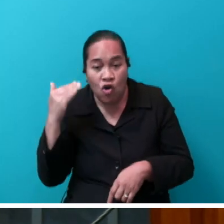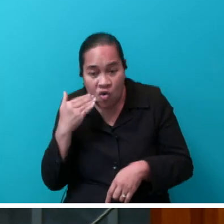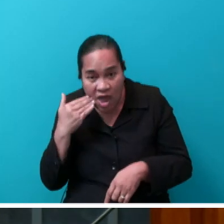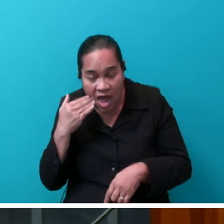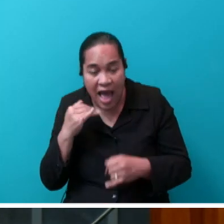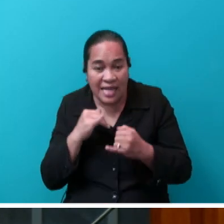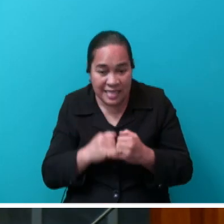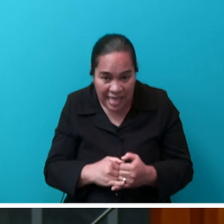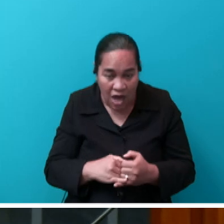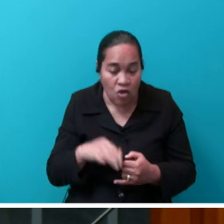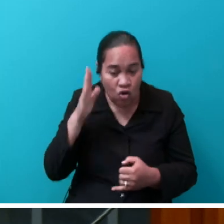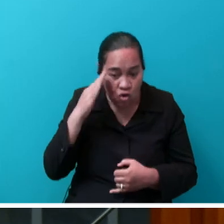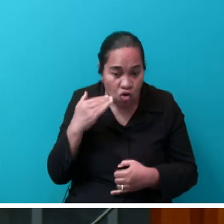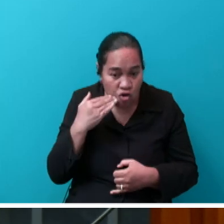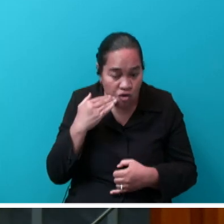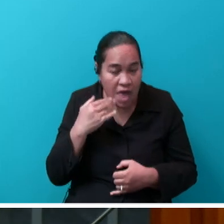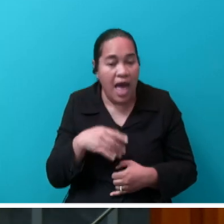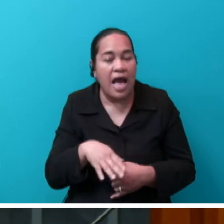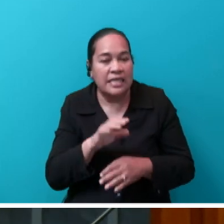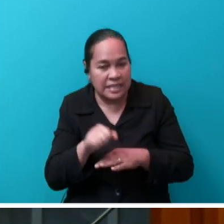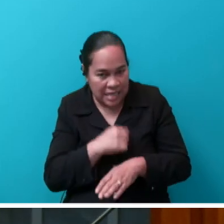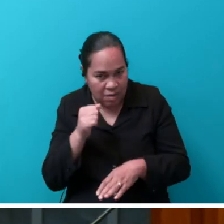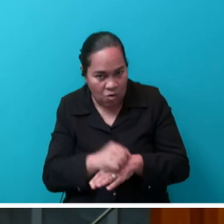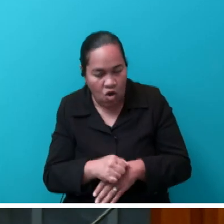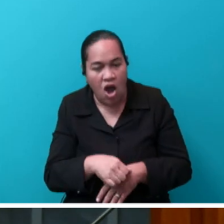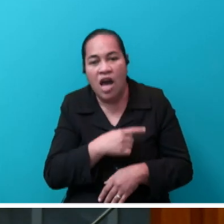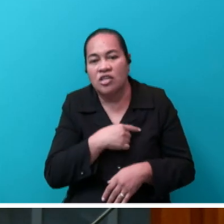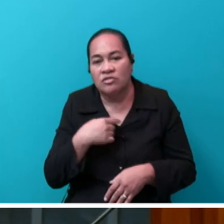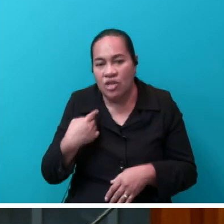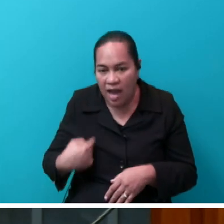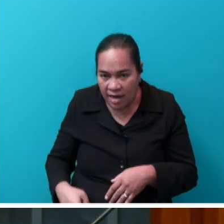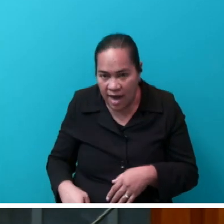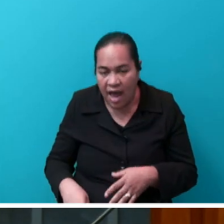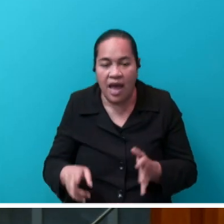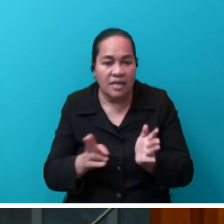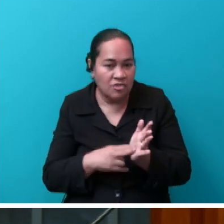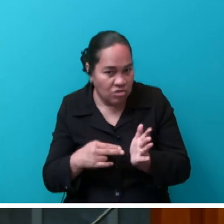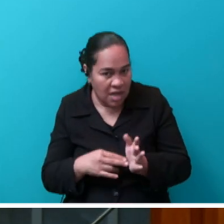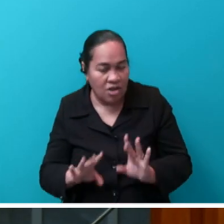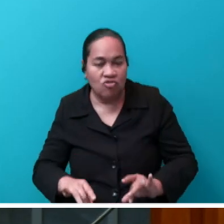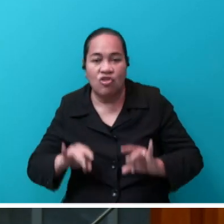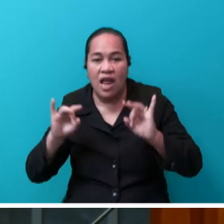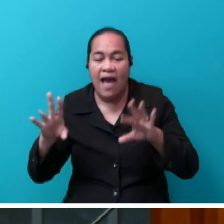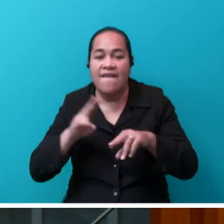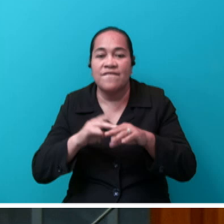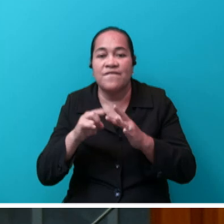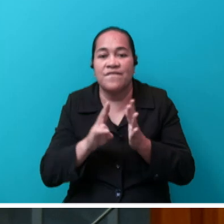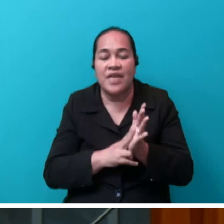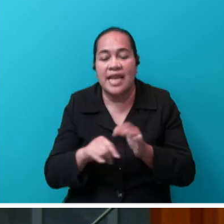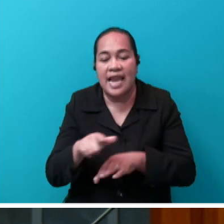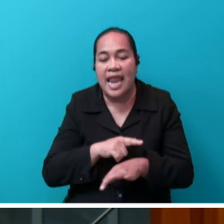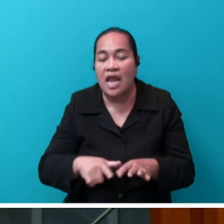Singapore, China, Finland, New Zealand, and Australia between the period 2025 and